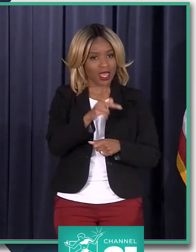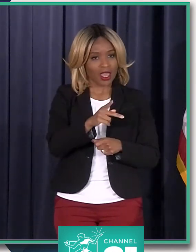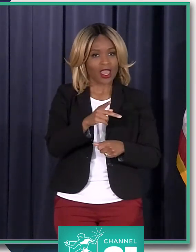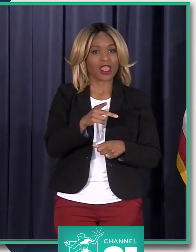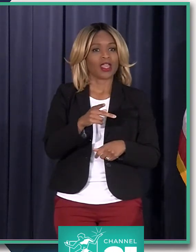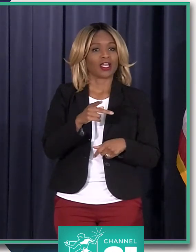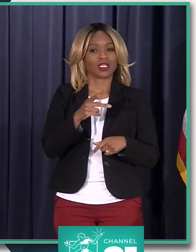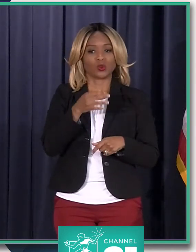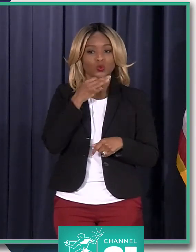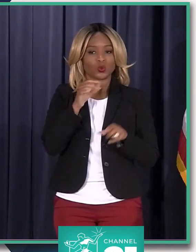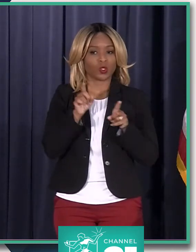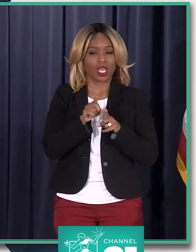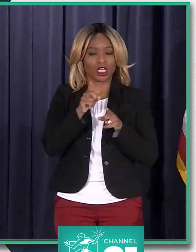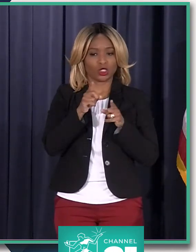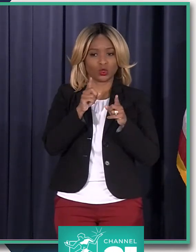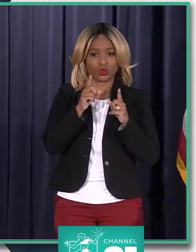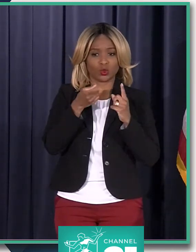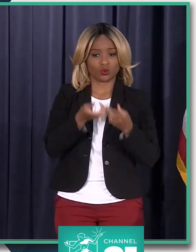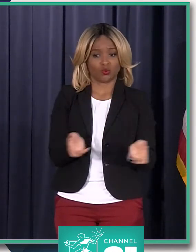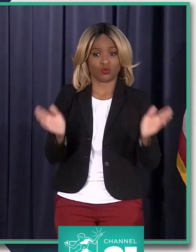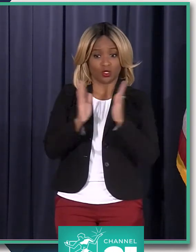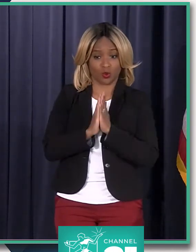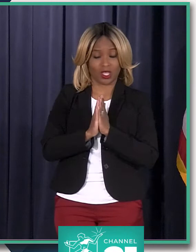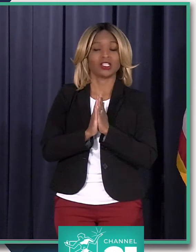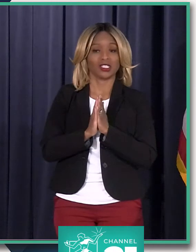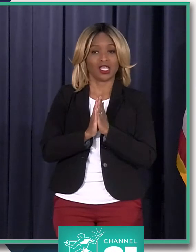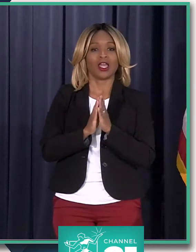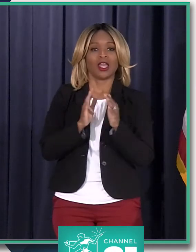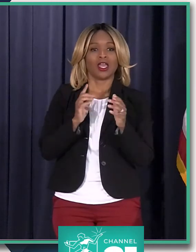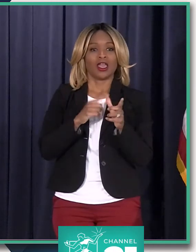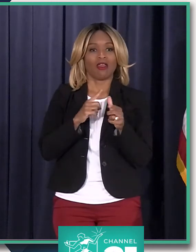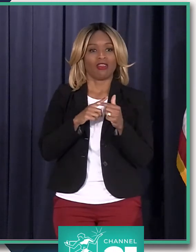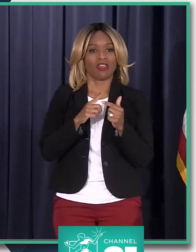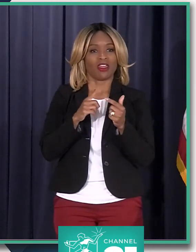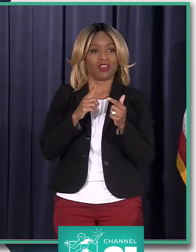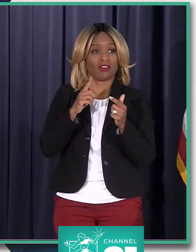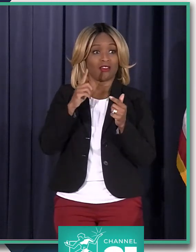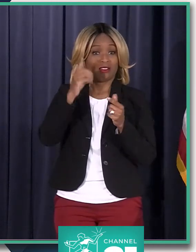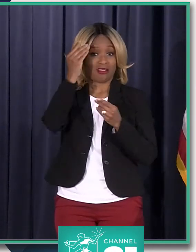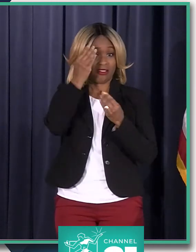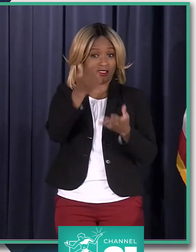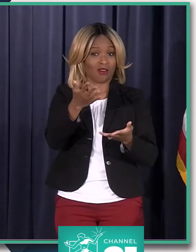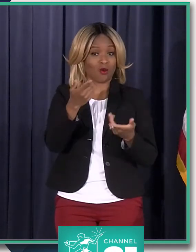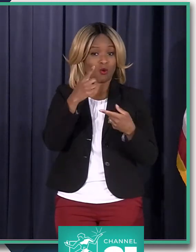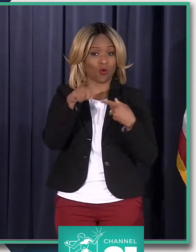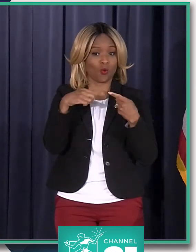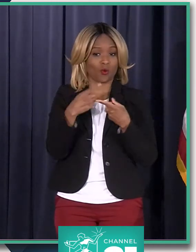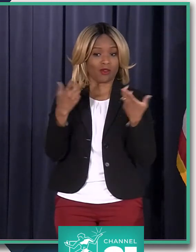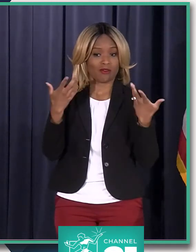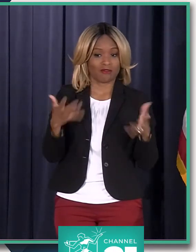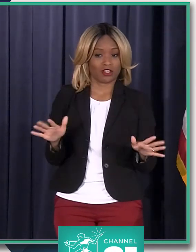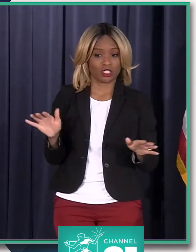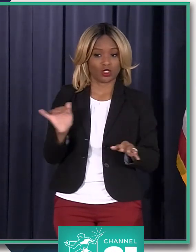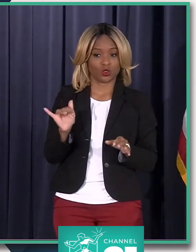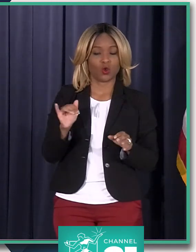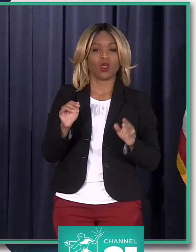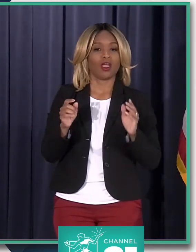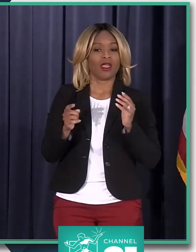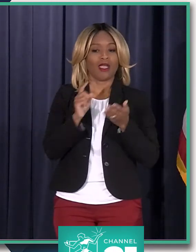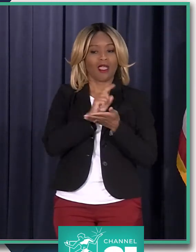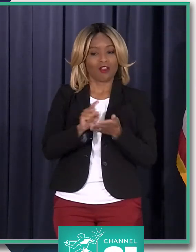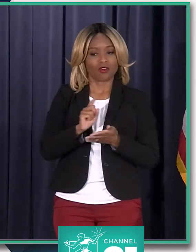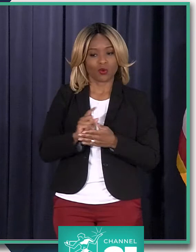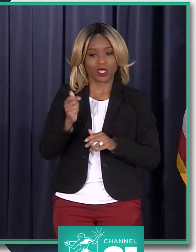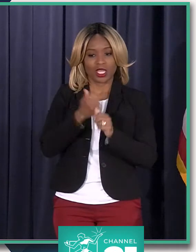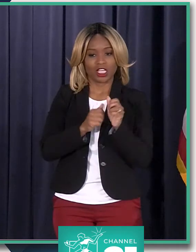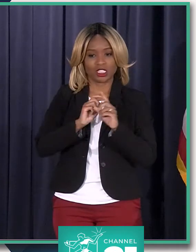as soon as you put in the request, and then they'll give you a communication when it's done. And more importantly, every week, every department gives me